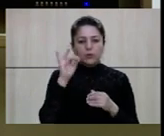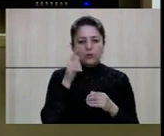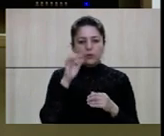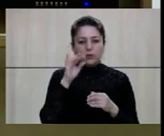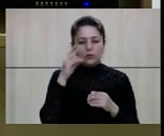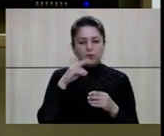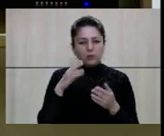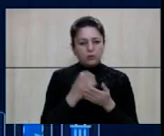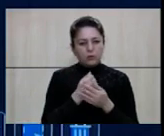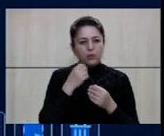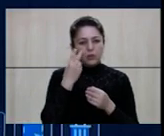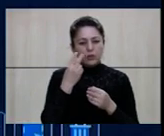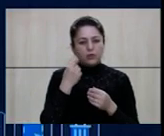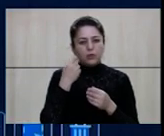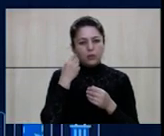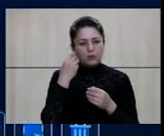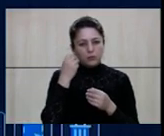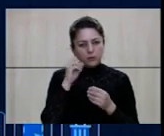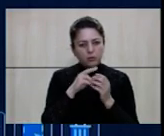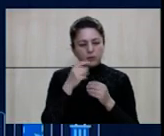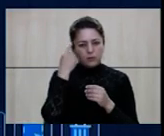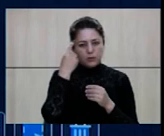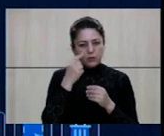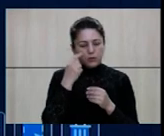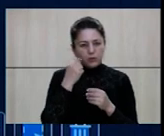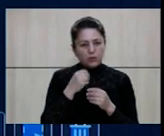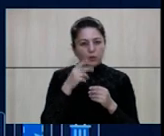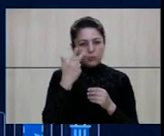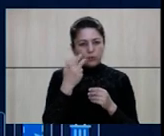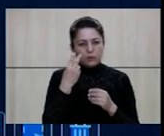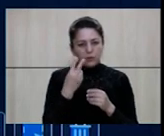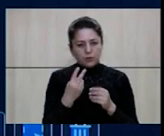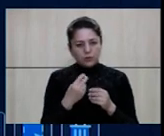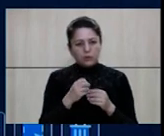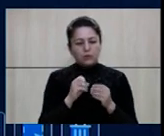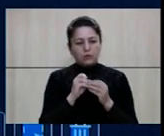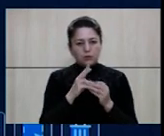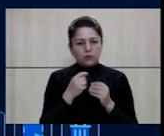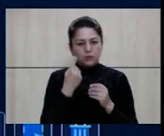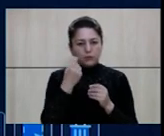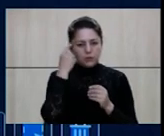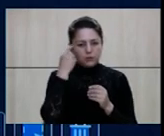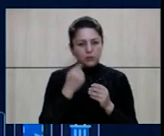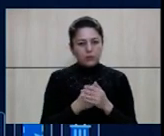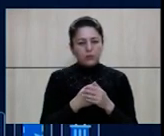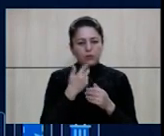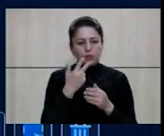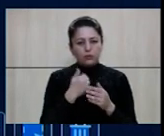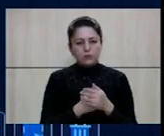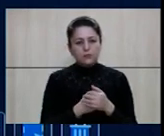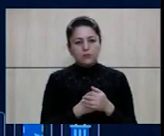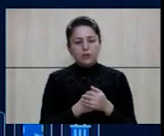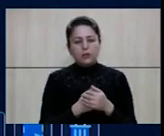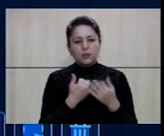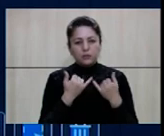2 12 bir dilda 3 2 12 bir dilda 3.